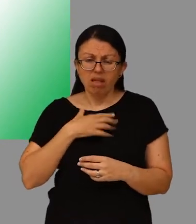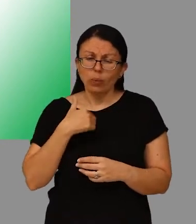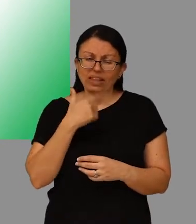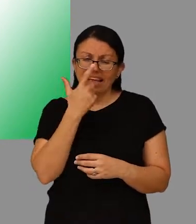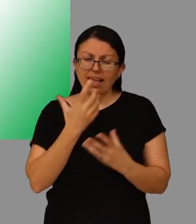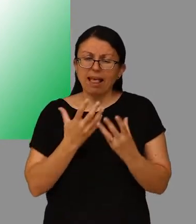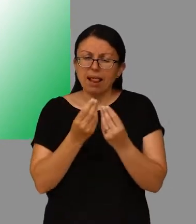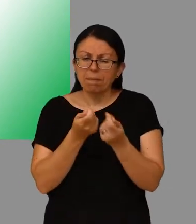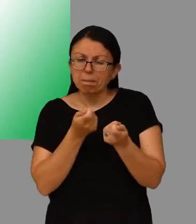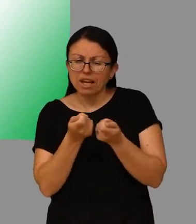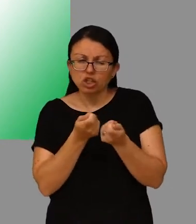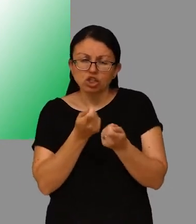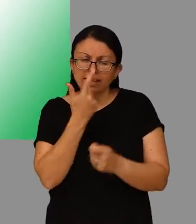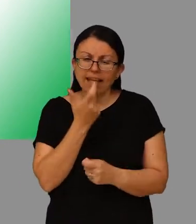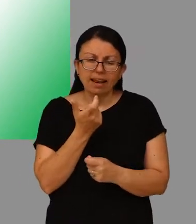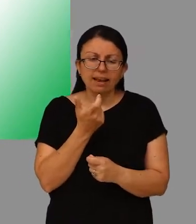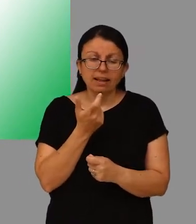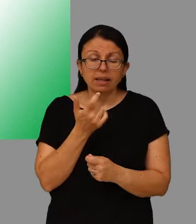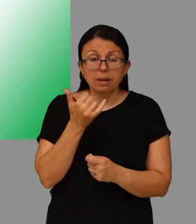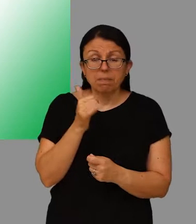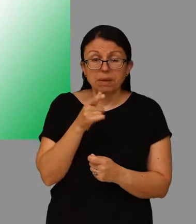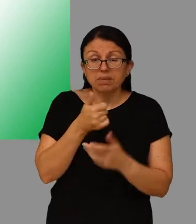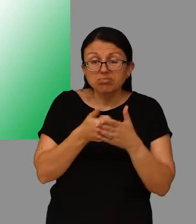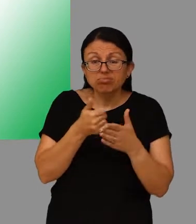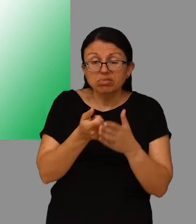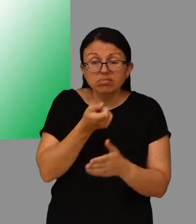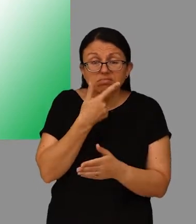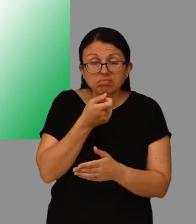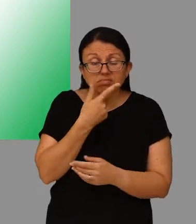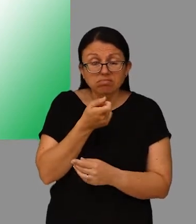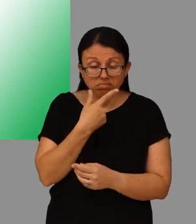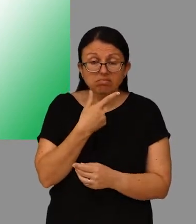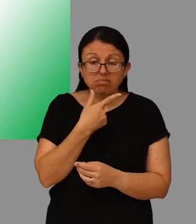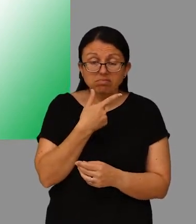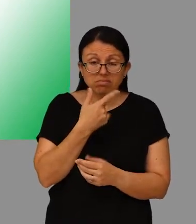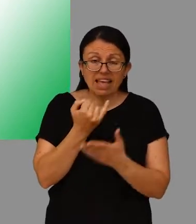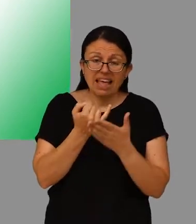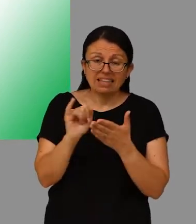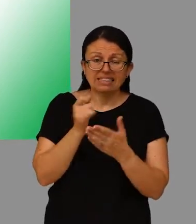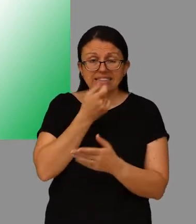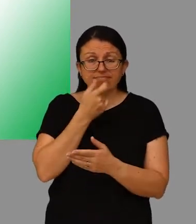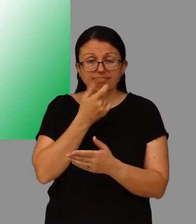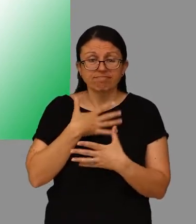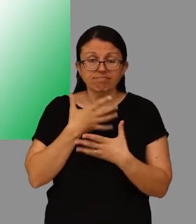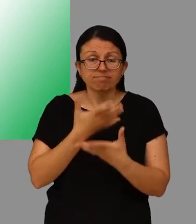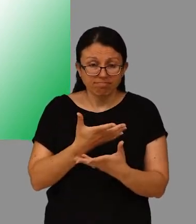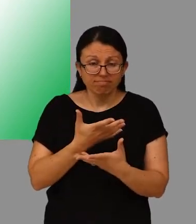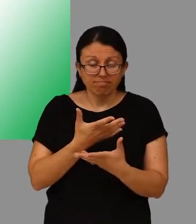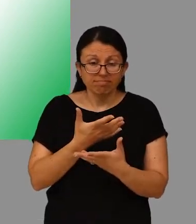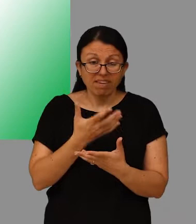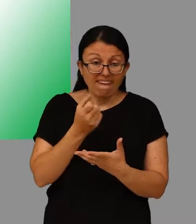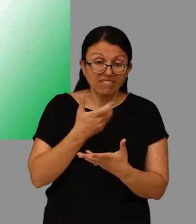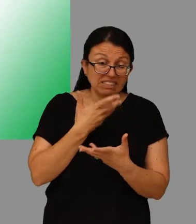Nausea is something that we can do a lot to manage. You'll probably routinely be prescribed some antiemetics. So these